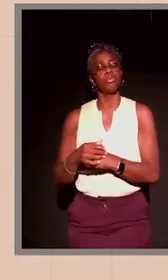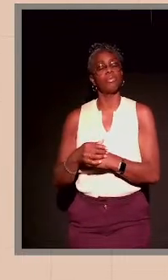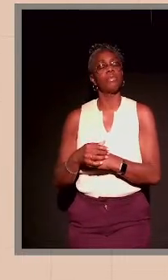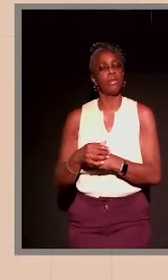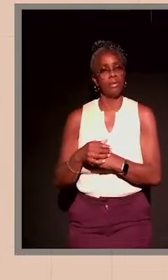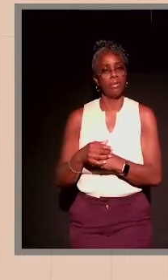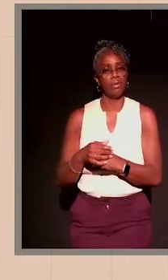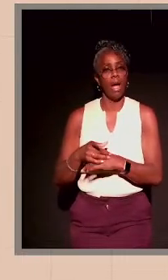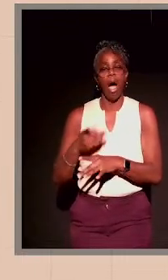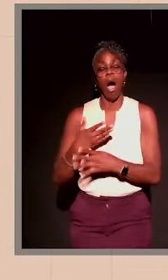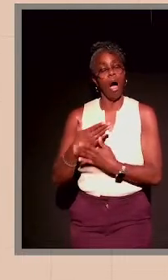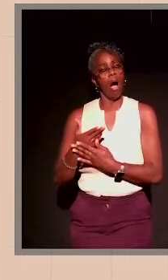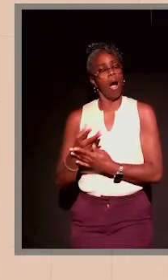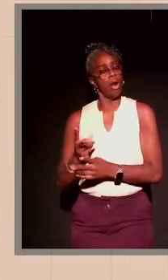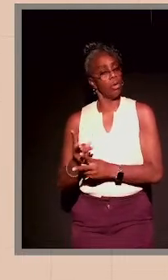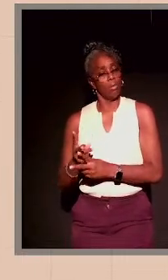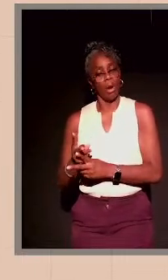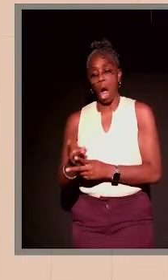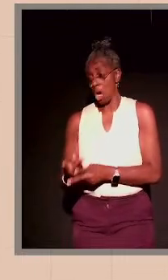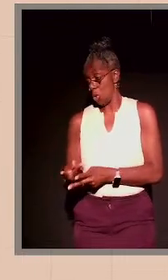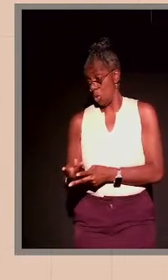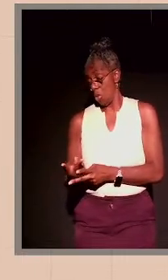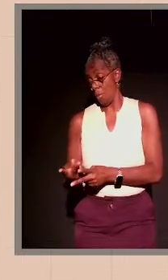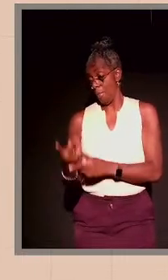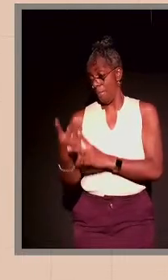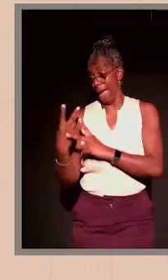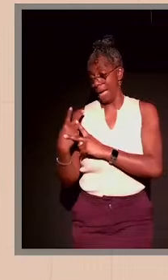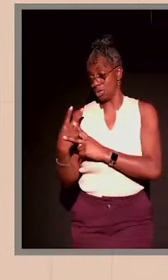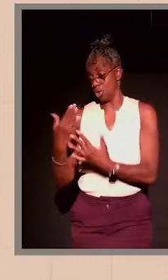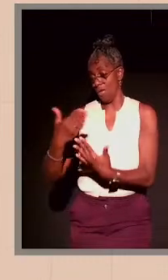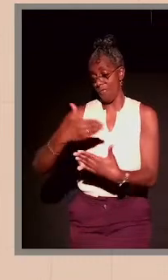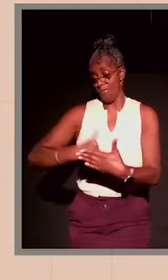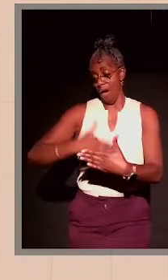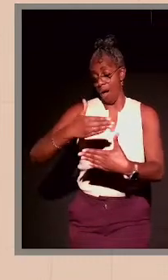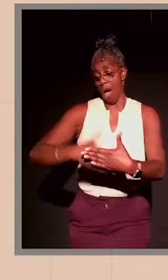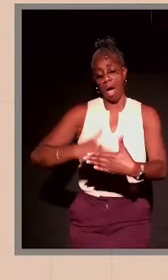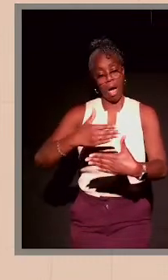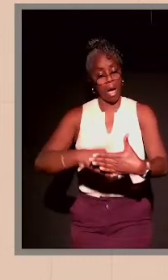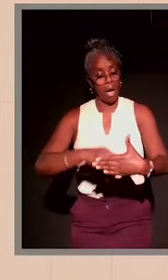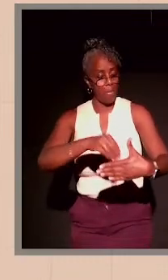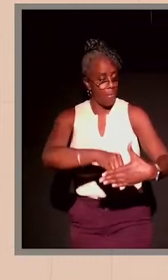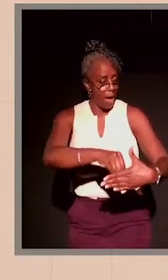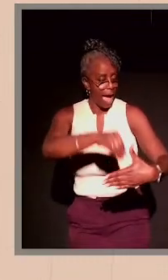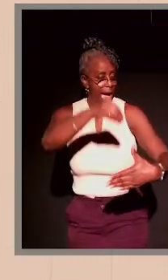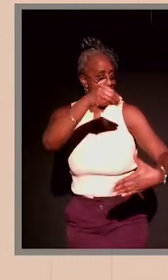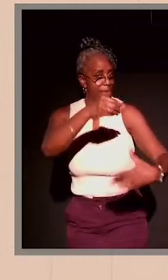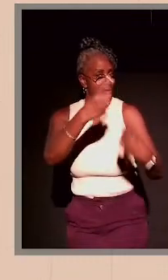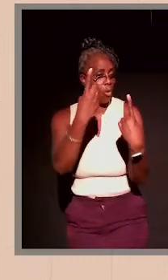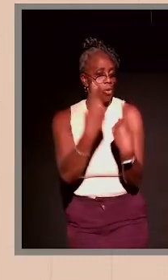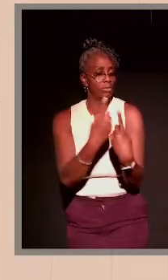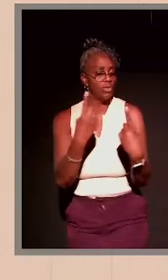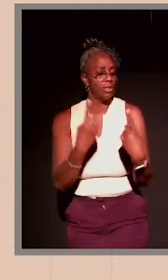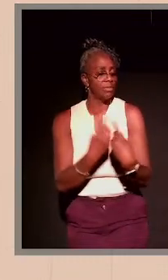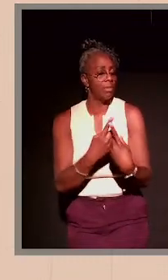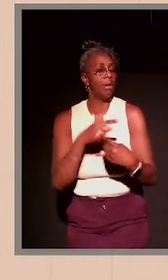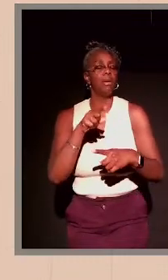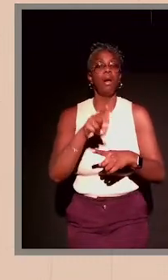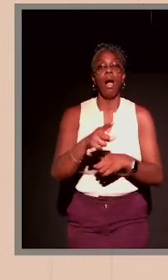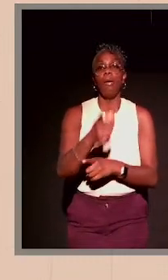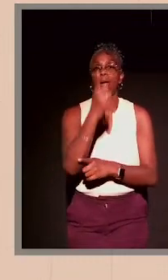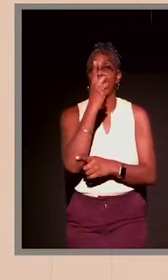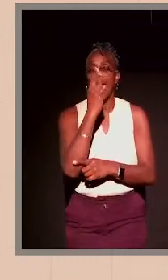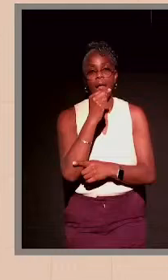to refer back to the file that contained these objects, I was able